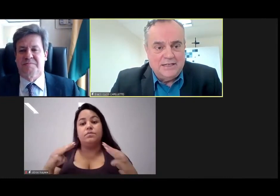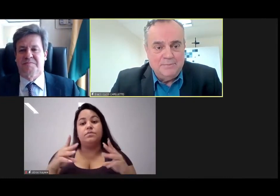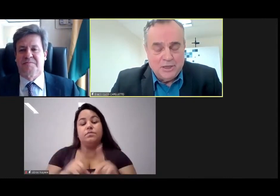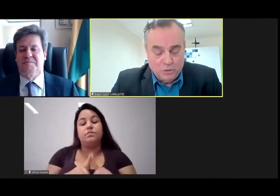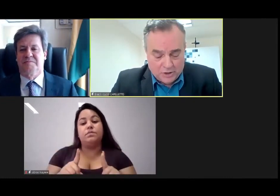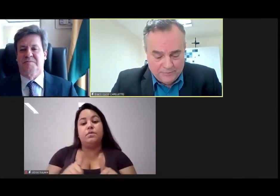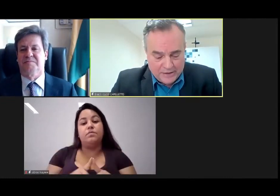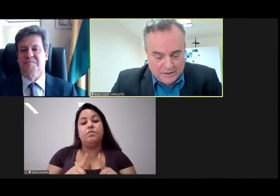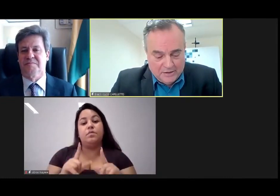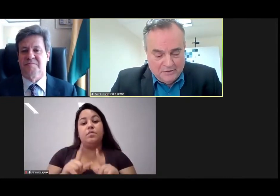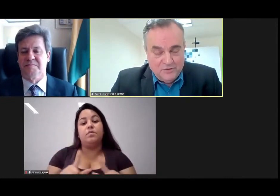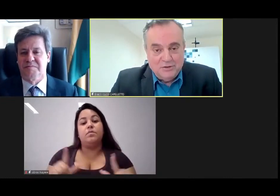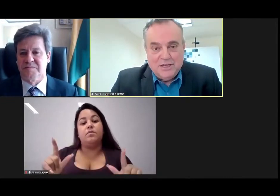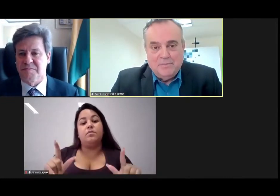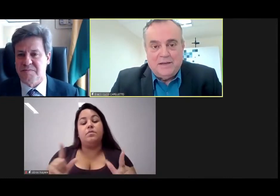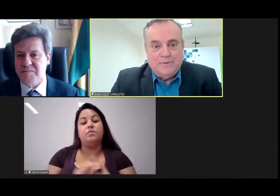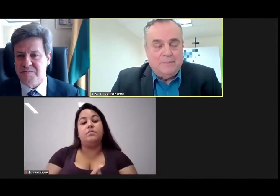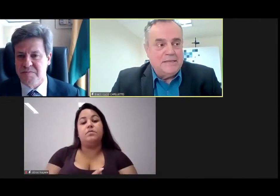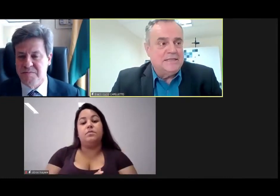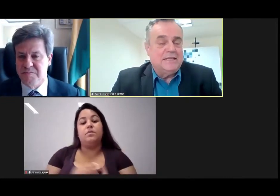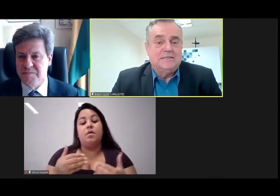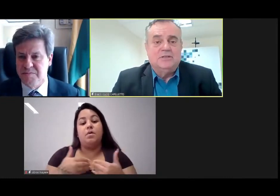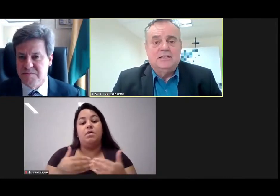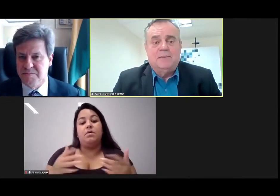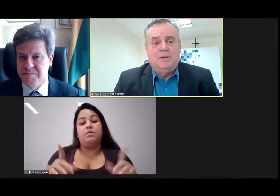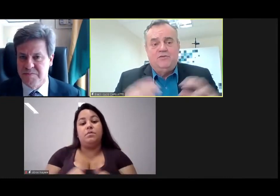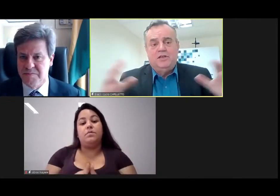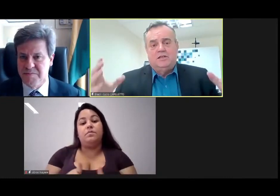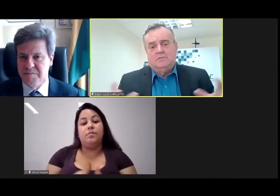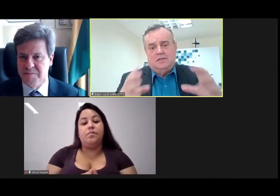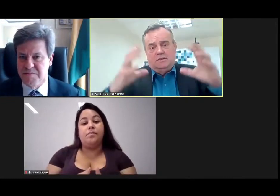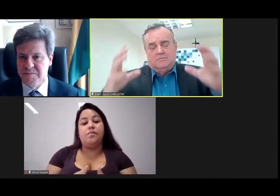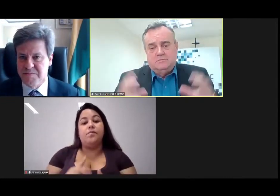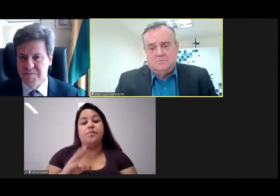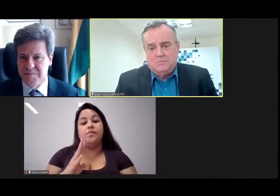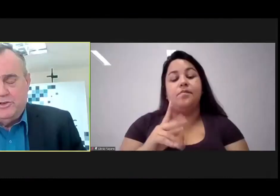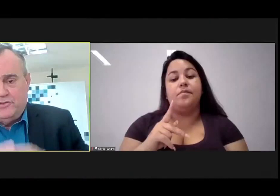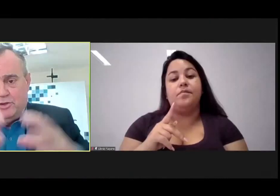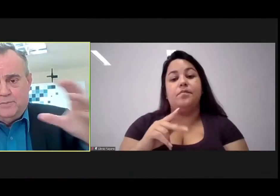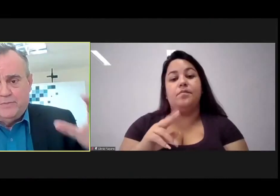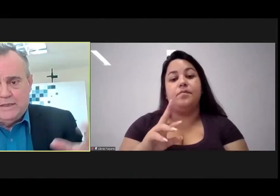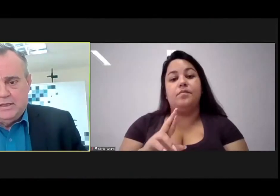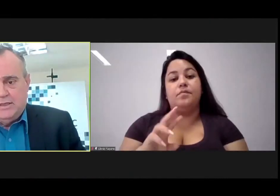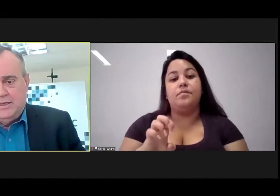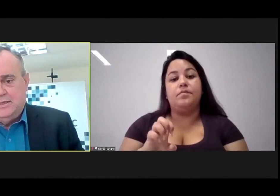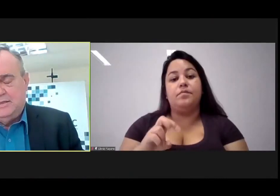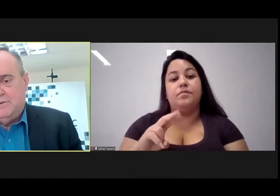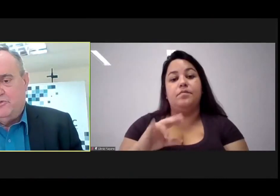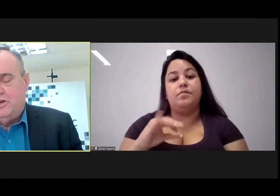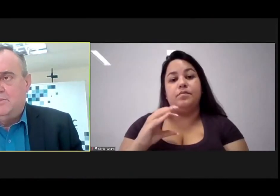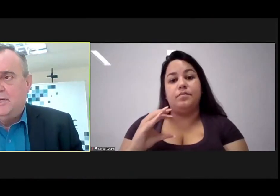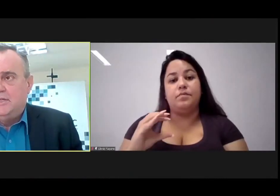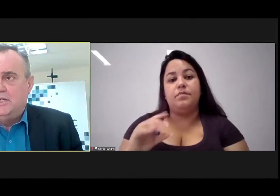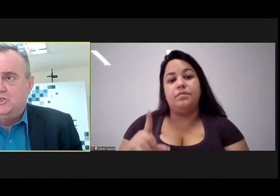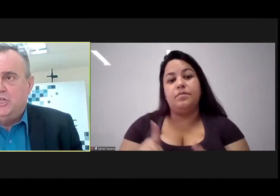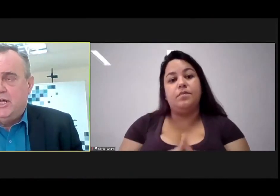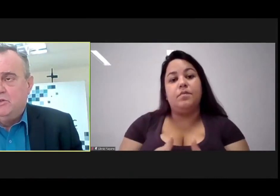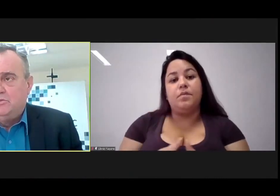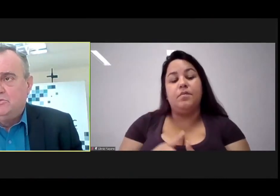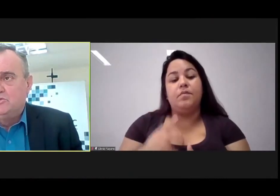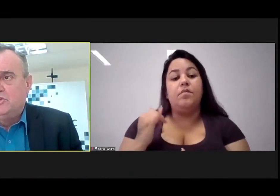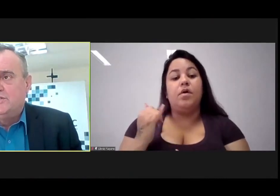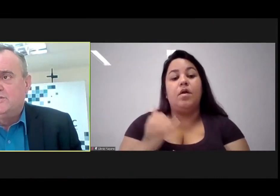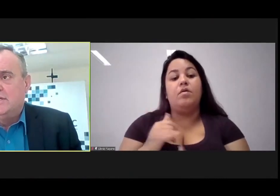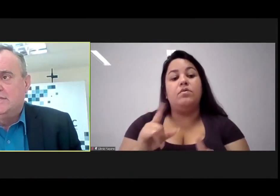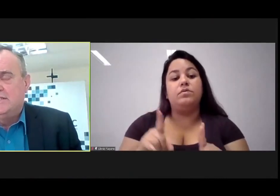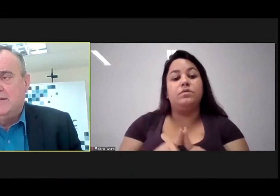Rolim for his important messages. So talking about Previc,